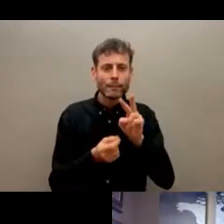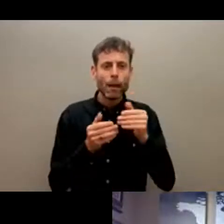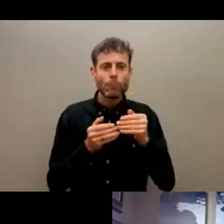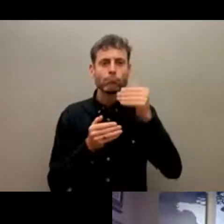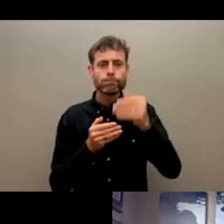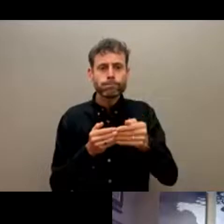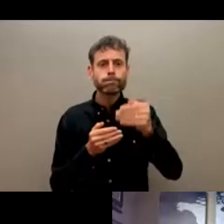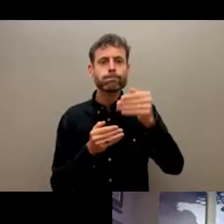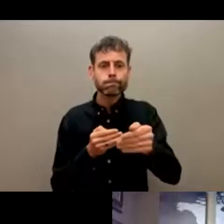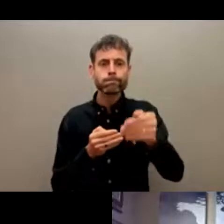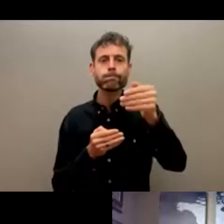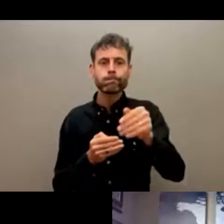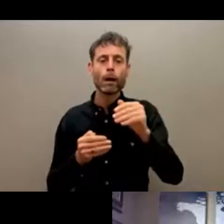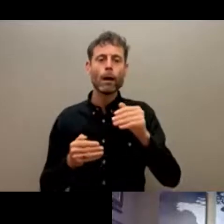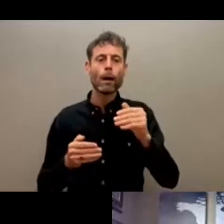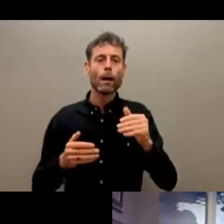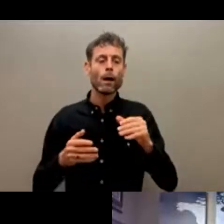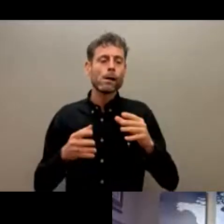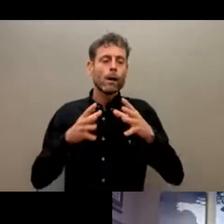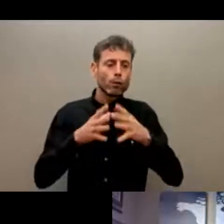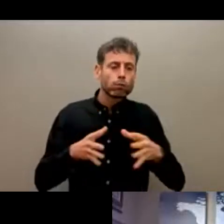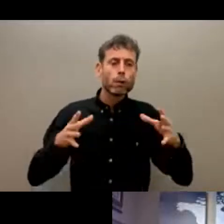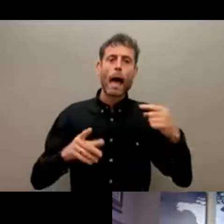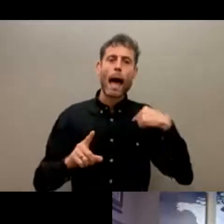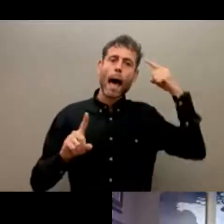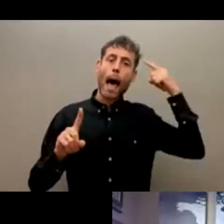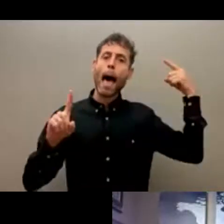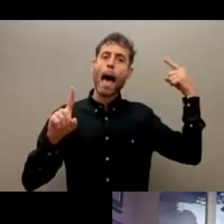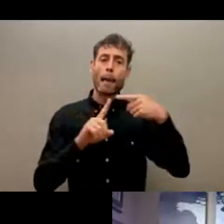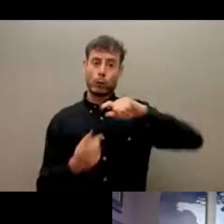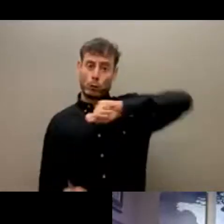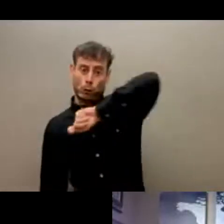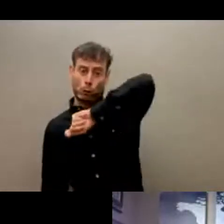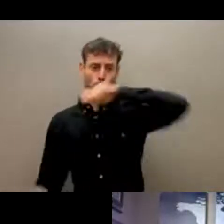moment, where we're trying to take an incremental approach to improve our